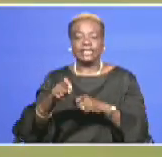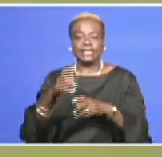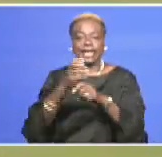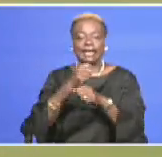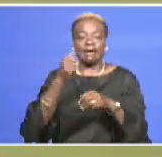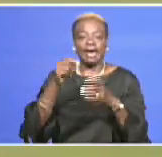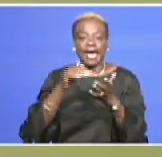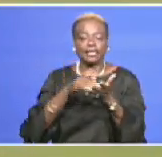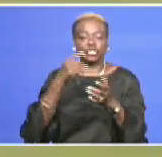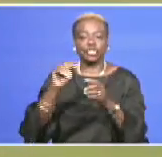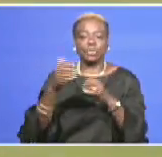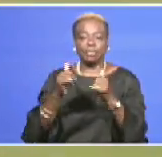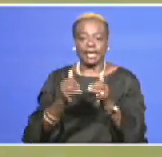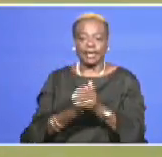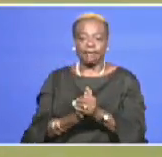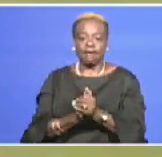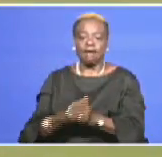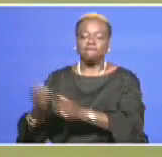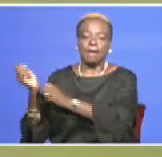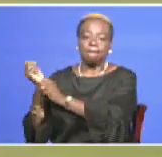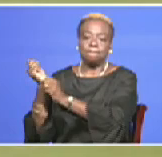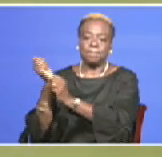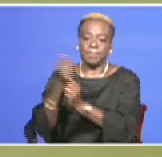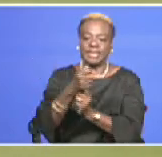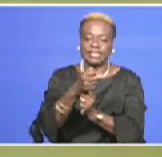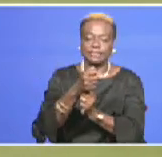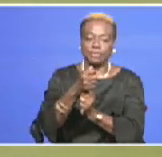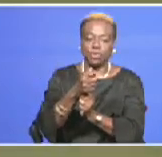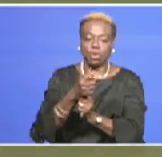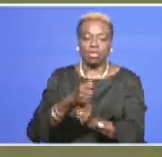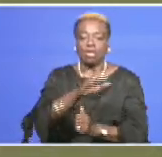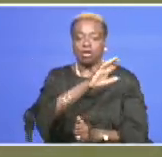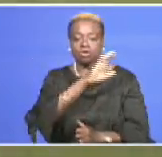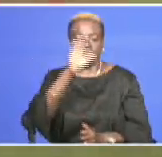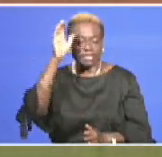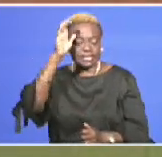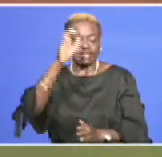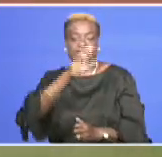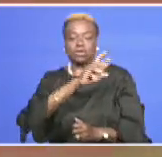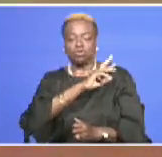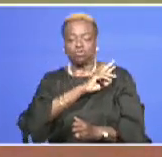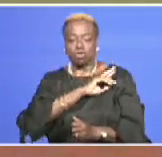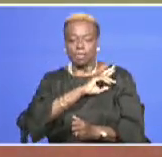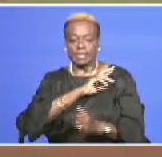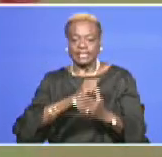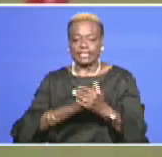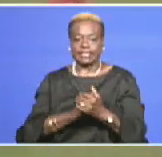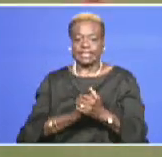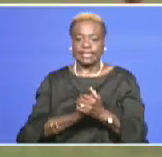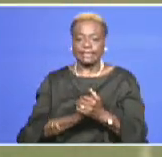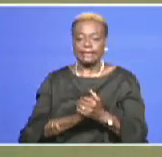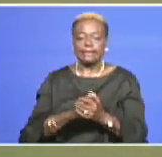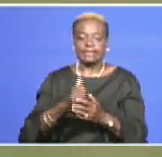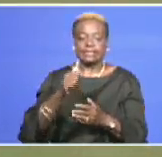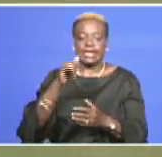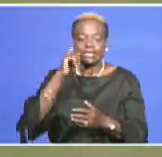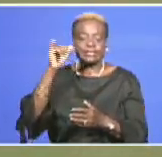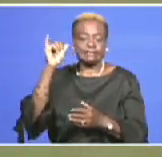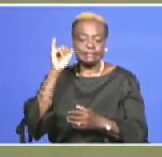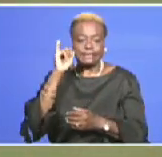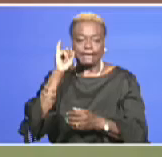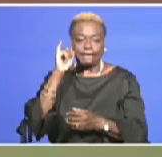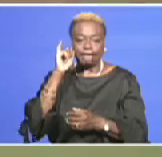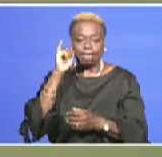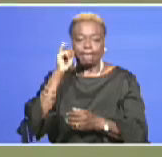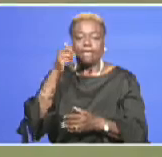From the minor league baseball diamond, Christian Robinson continuing to move up the ladder in the Arizona Diamondbacks organization. Yesterday, he was promoted to the Low